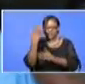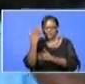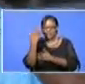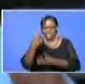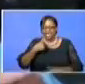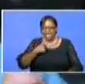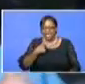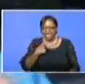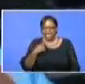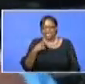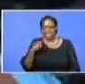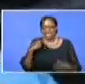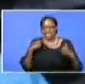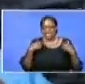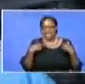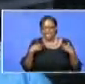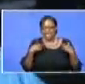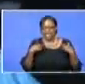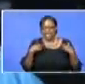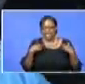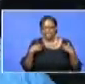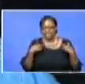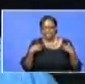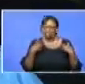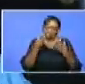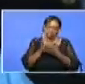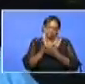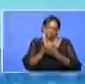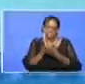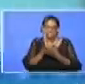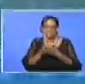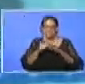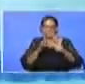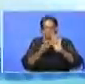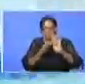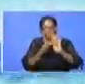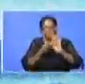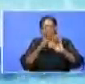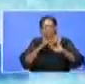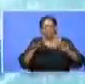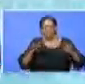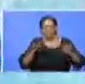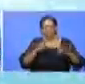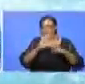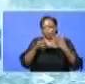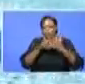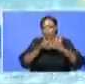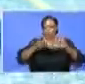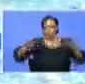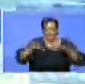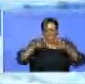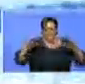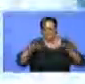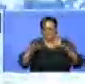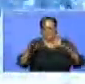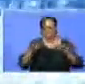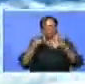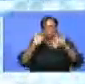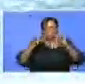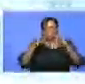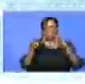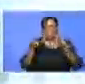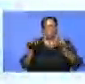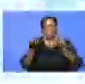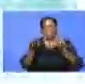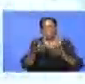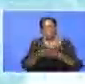I had a okay start, but everything during the whole race was just how I wanted it to be.